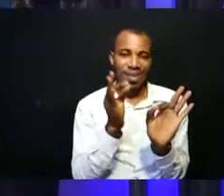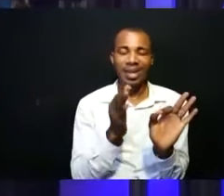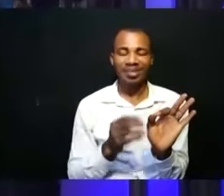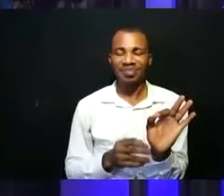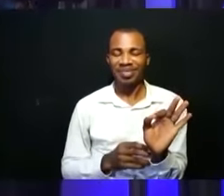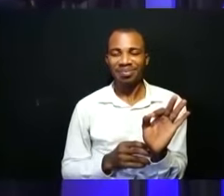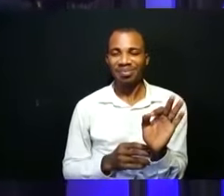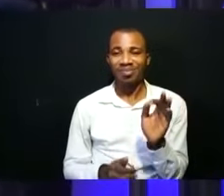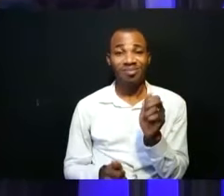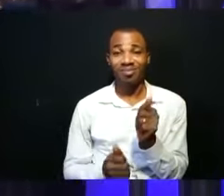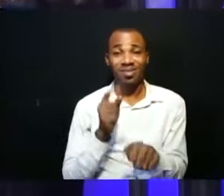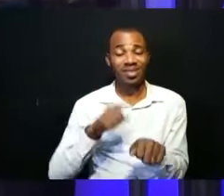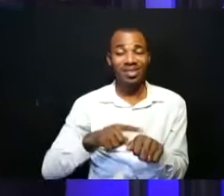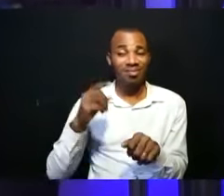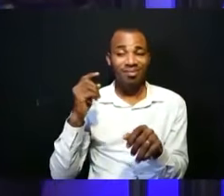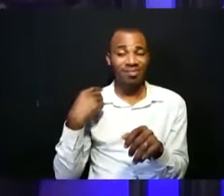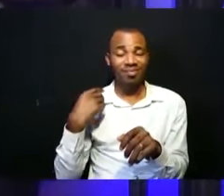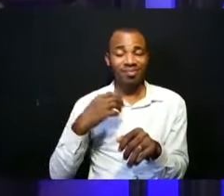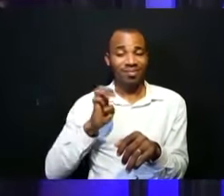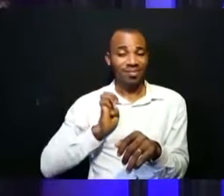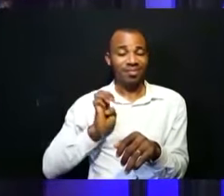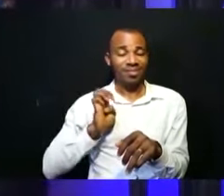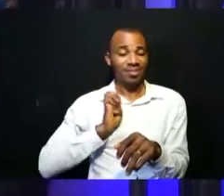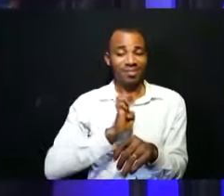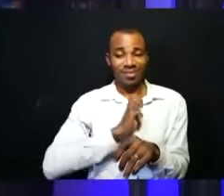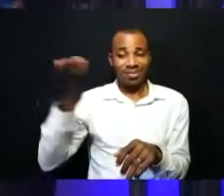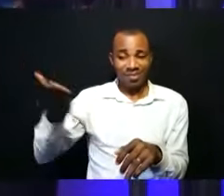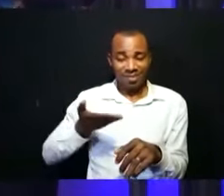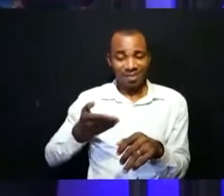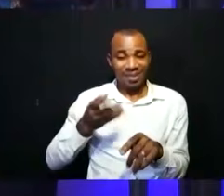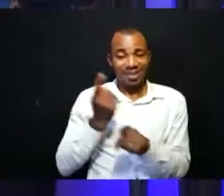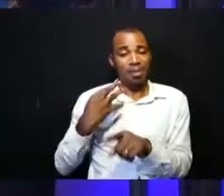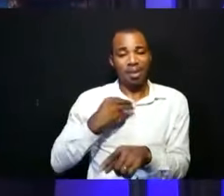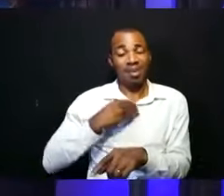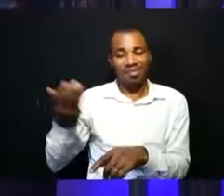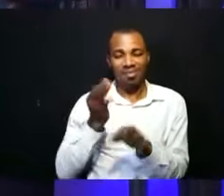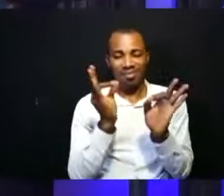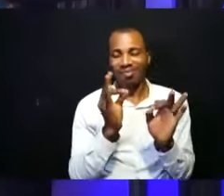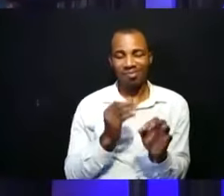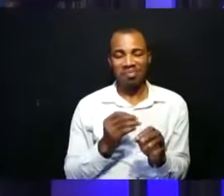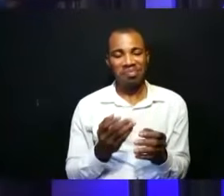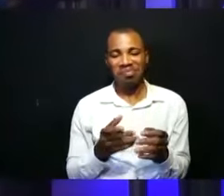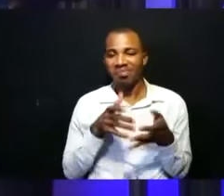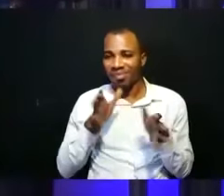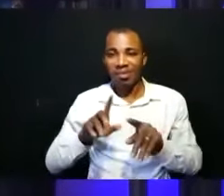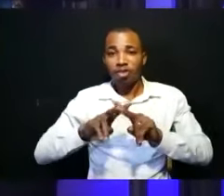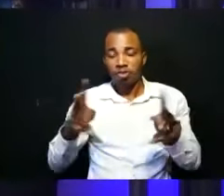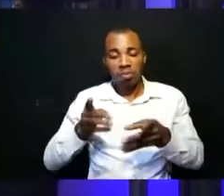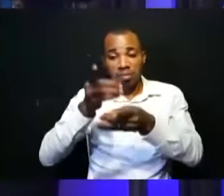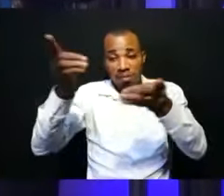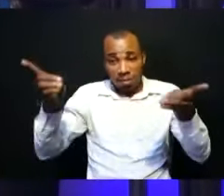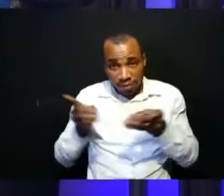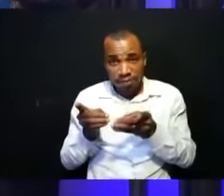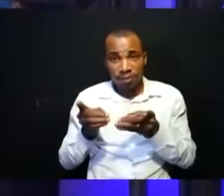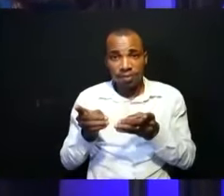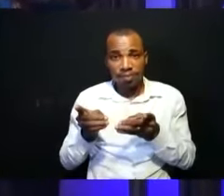So my district pastor has asked me to preach this joint service, and I was